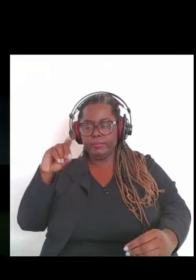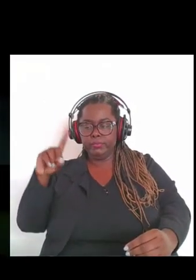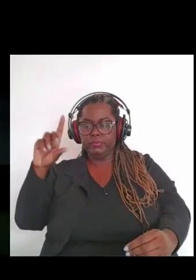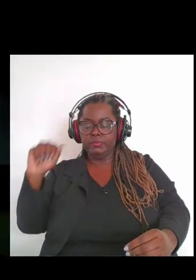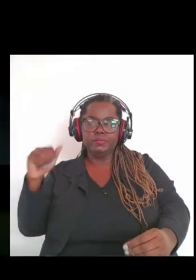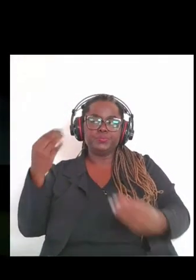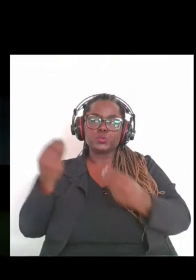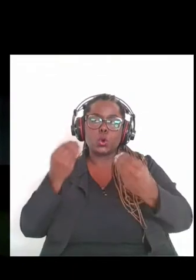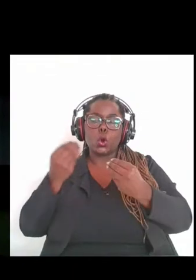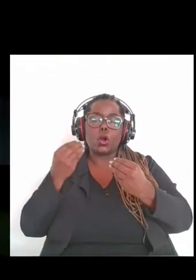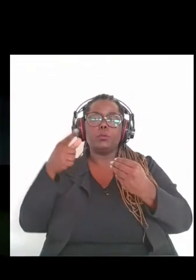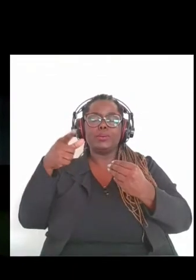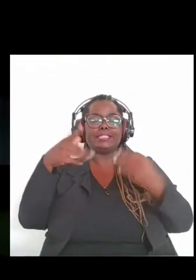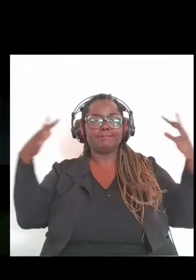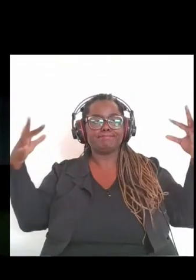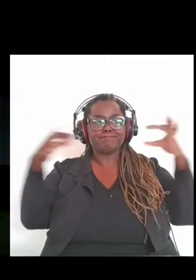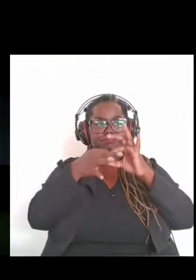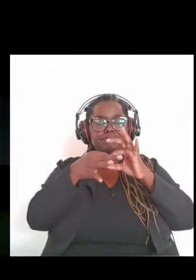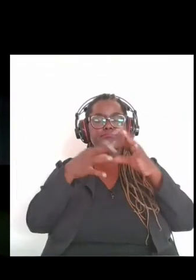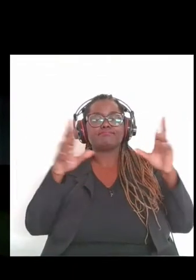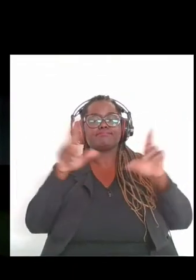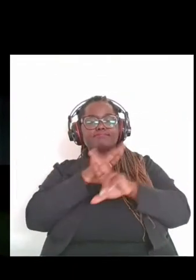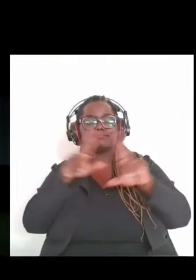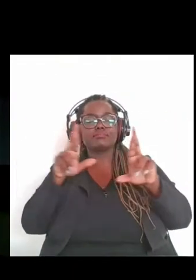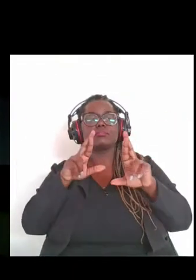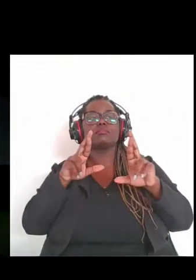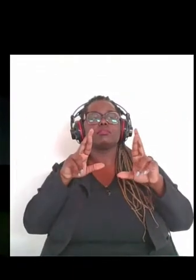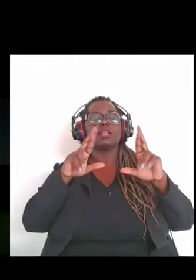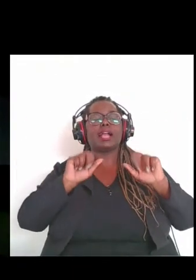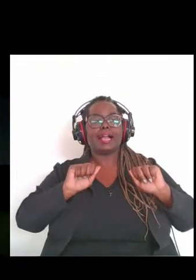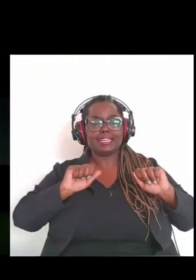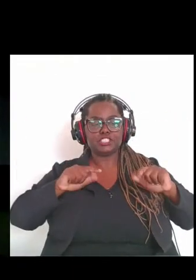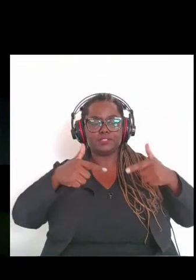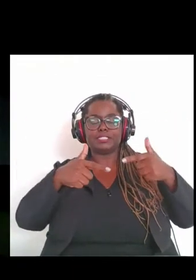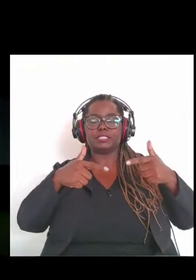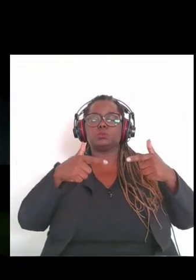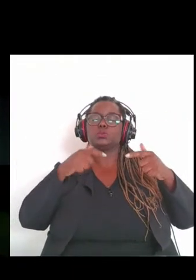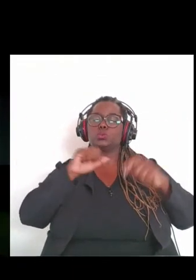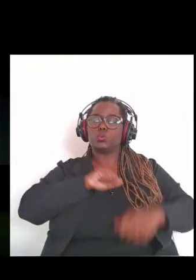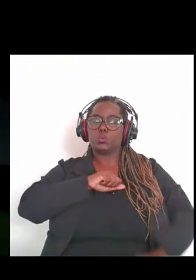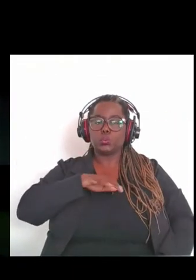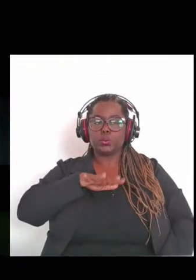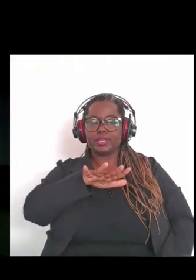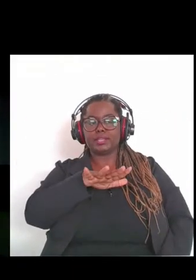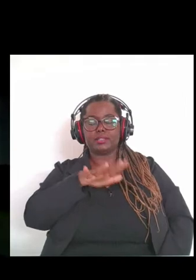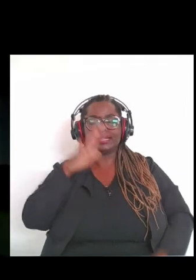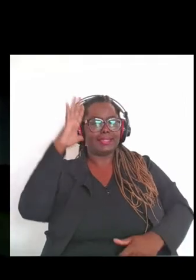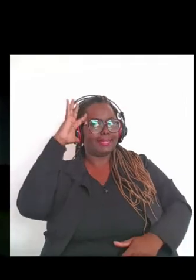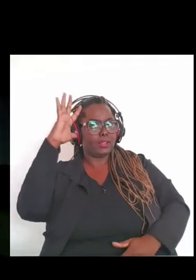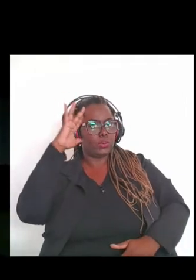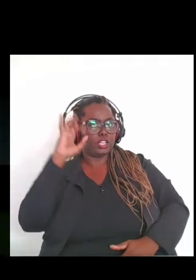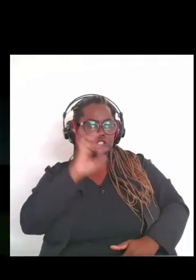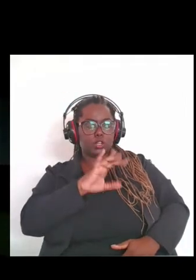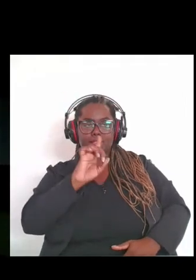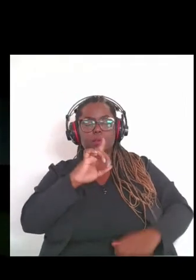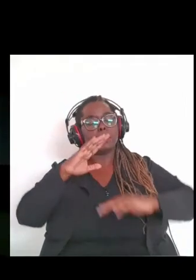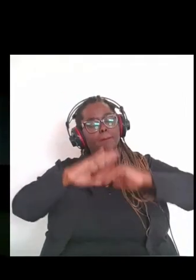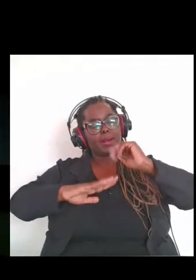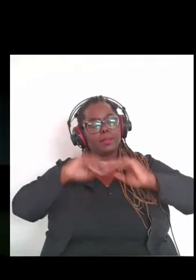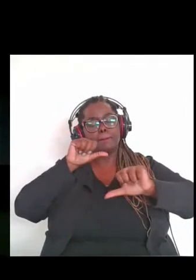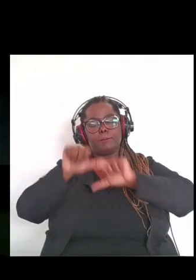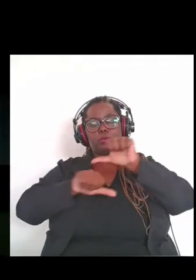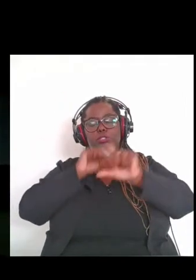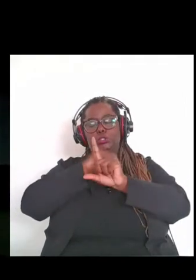and how it is reaching query activism Beyond Theory but also in relation to social